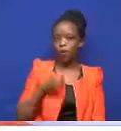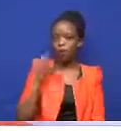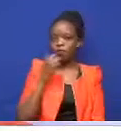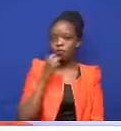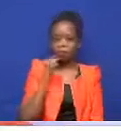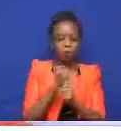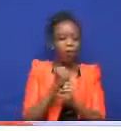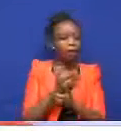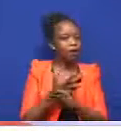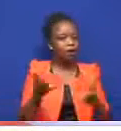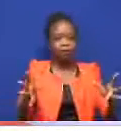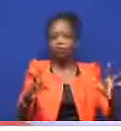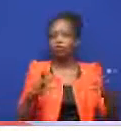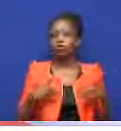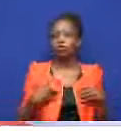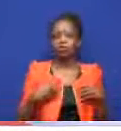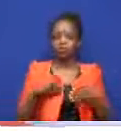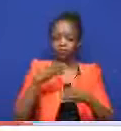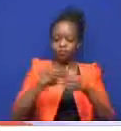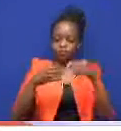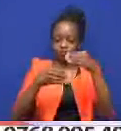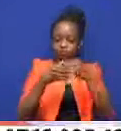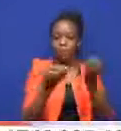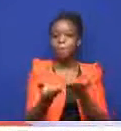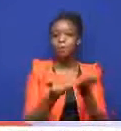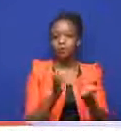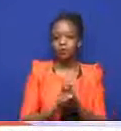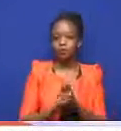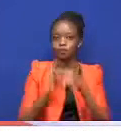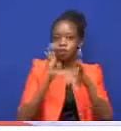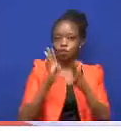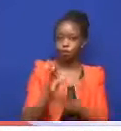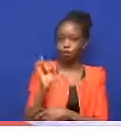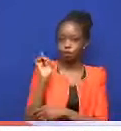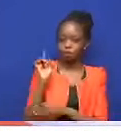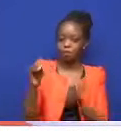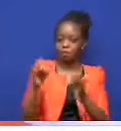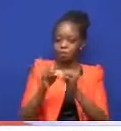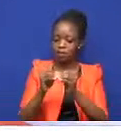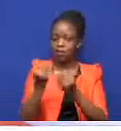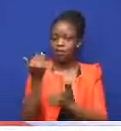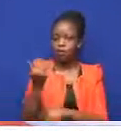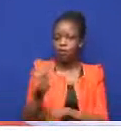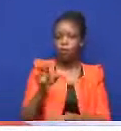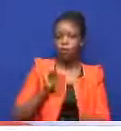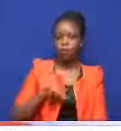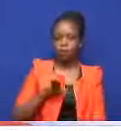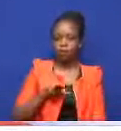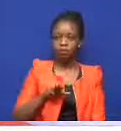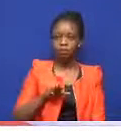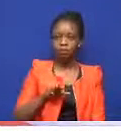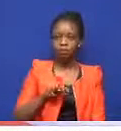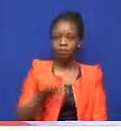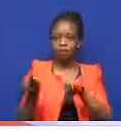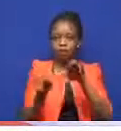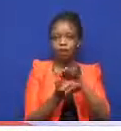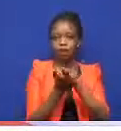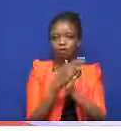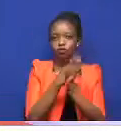odds and excelling in the construction business. Our reporter Zainab Mohammed caught up with the young women and filed this